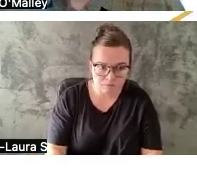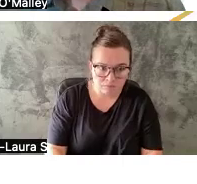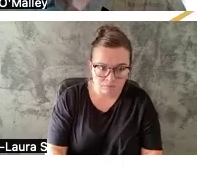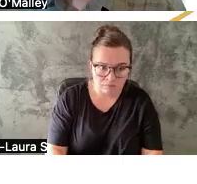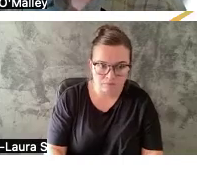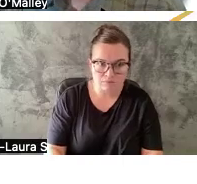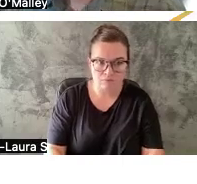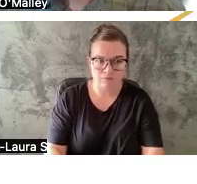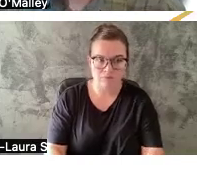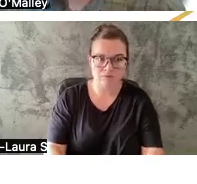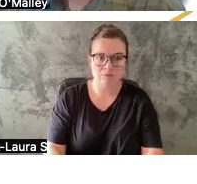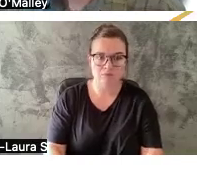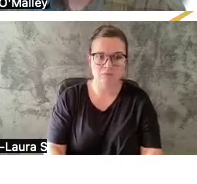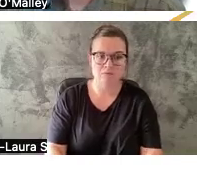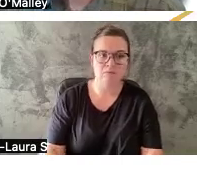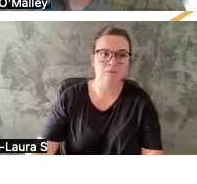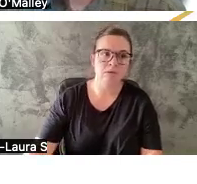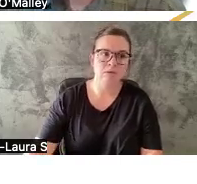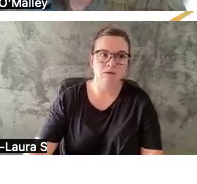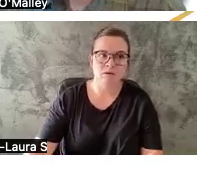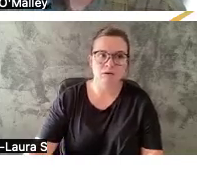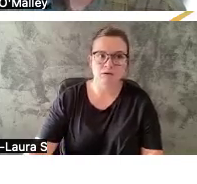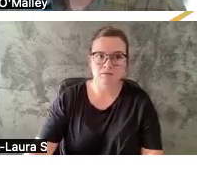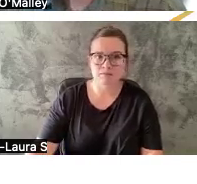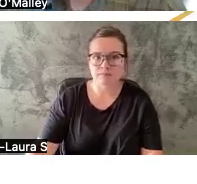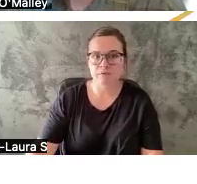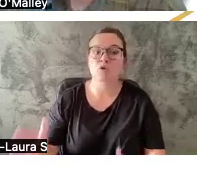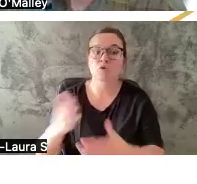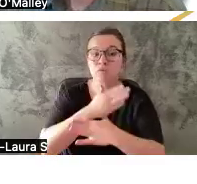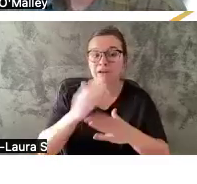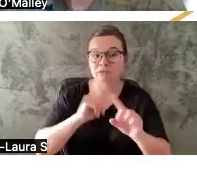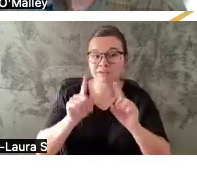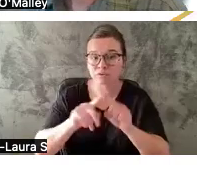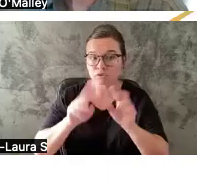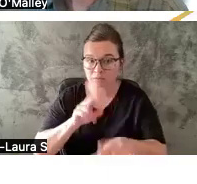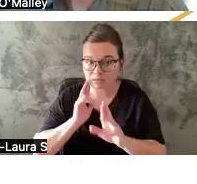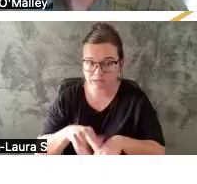Okay, so yeah, so again, like a range of responses here.